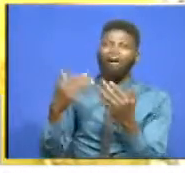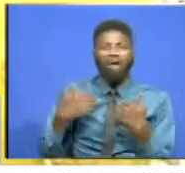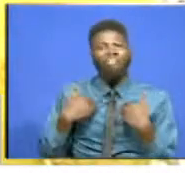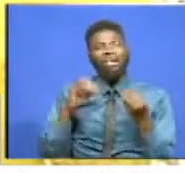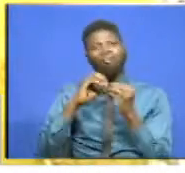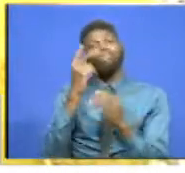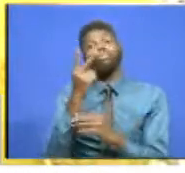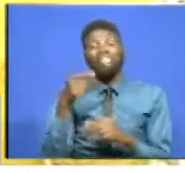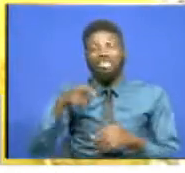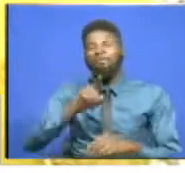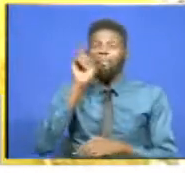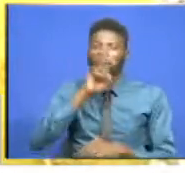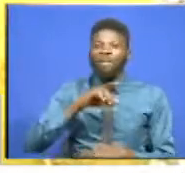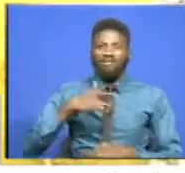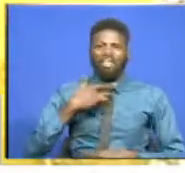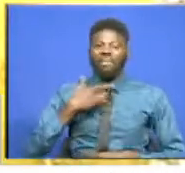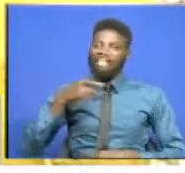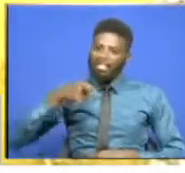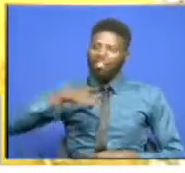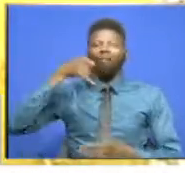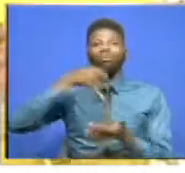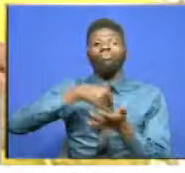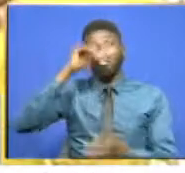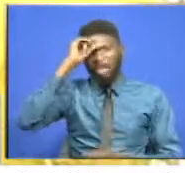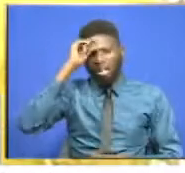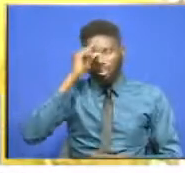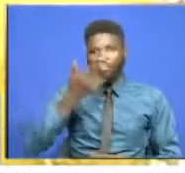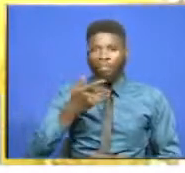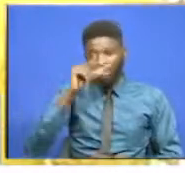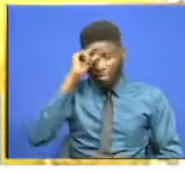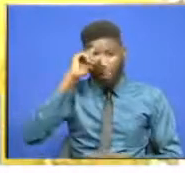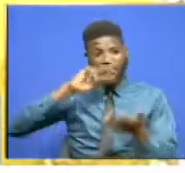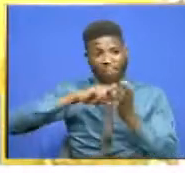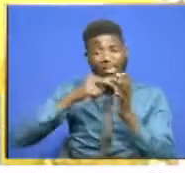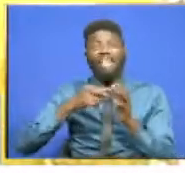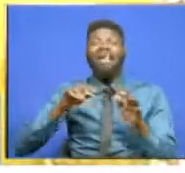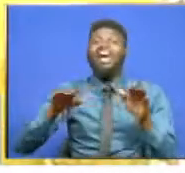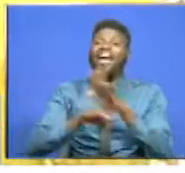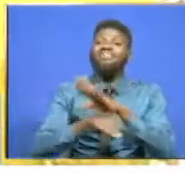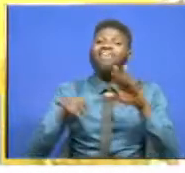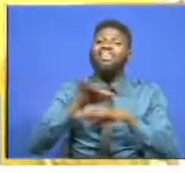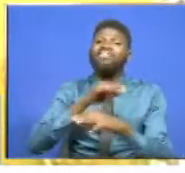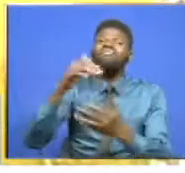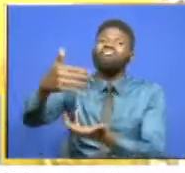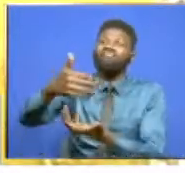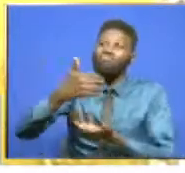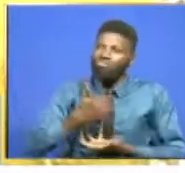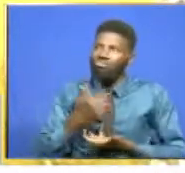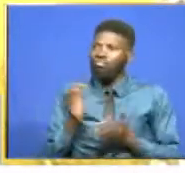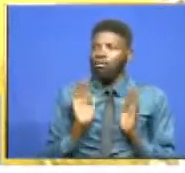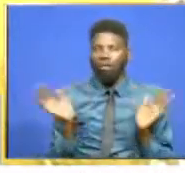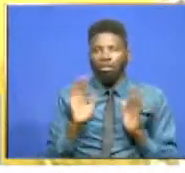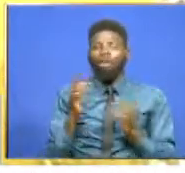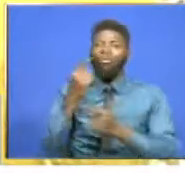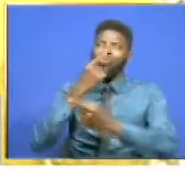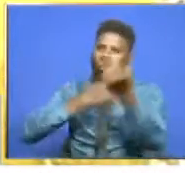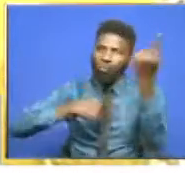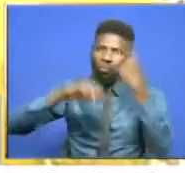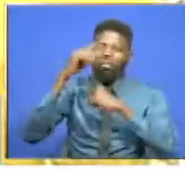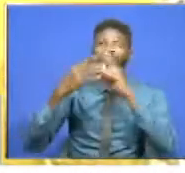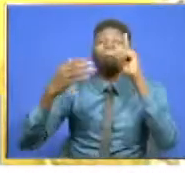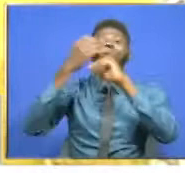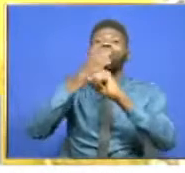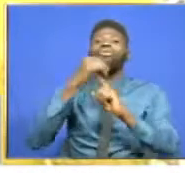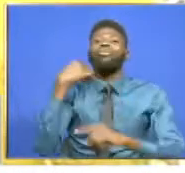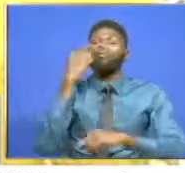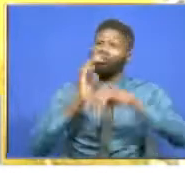They need also to feel that they are in government. Government does not mean that you take everything. If the winner takes it all, the winner takes it all is at the top in terms of the